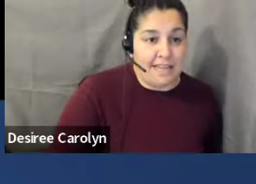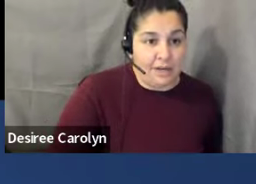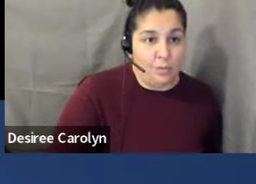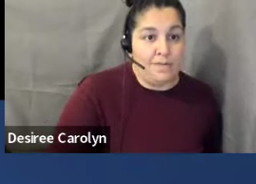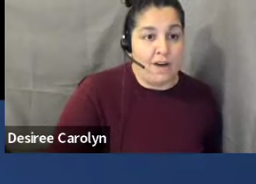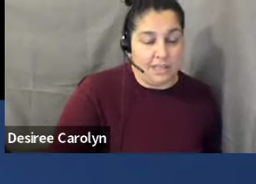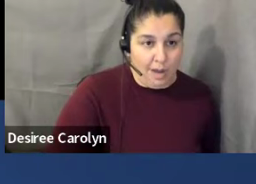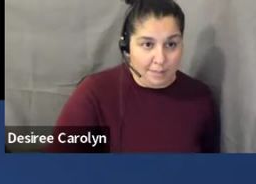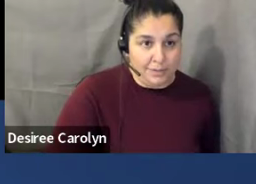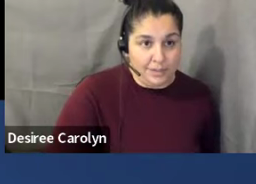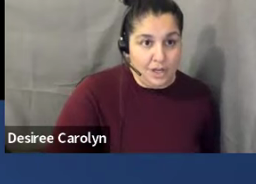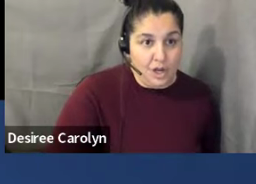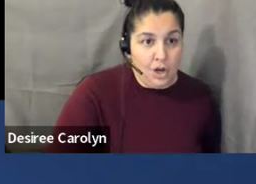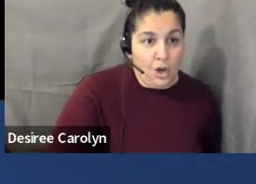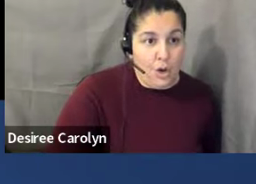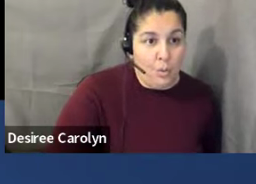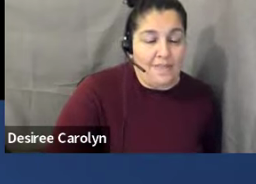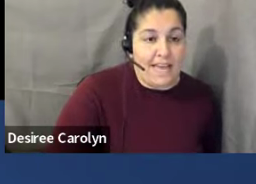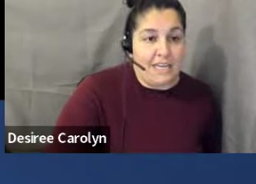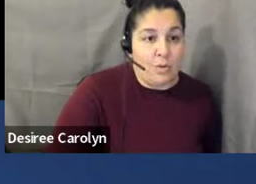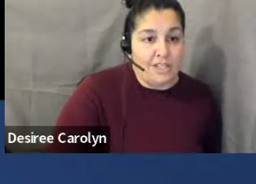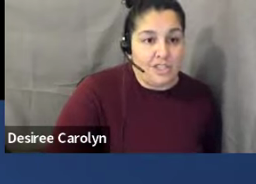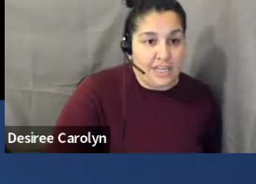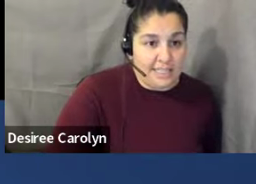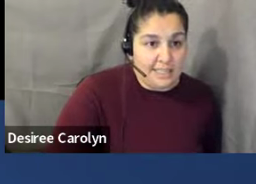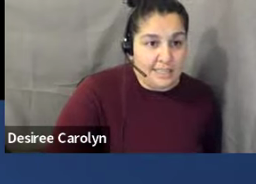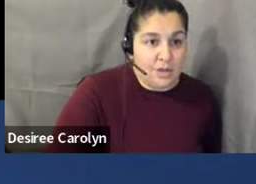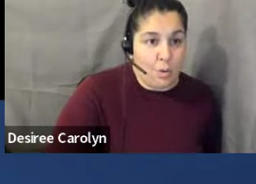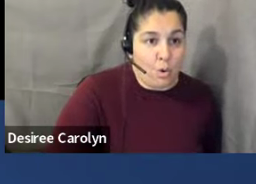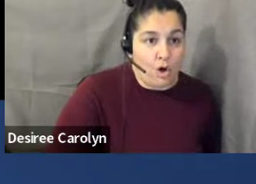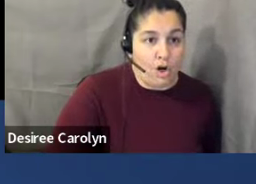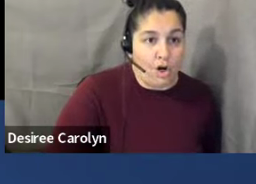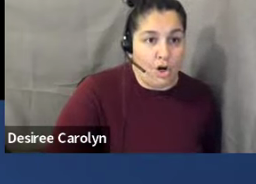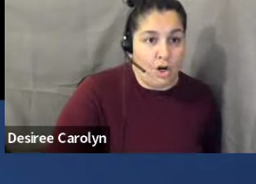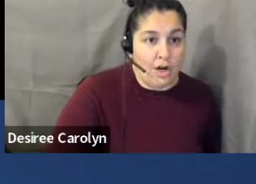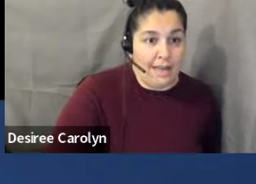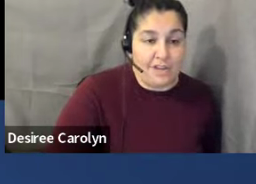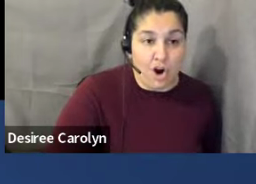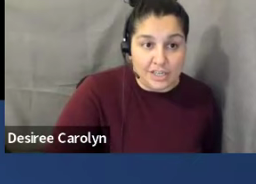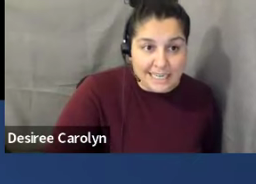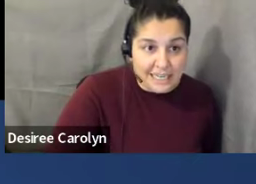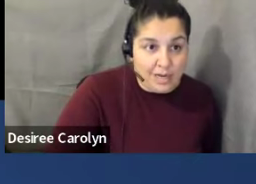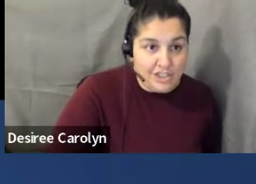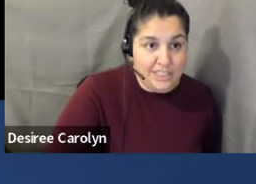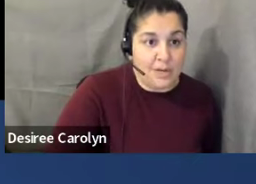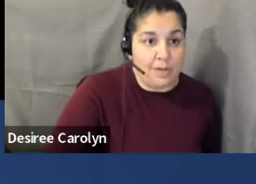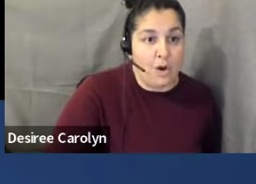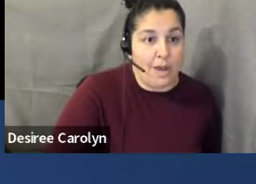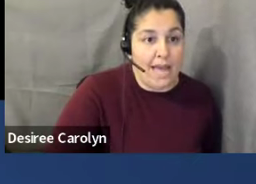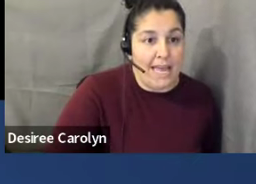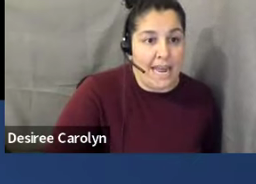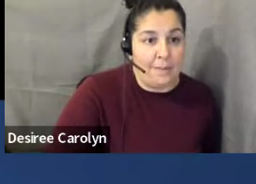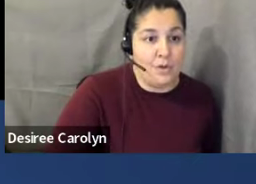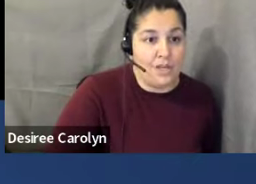received, and then we follow up with any questions, or if there aren't any questions, then